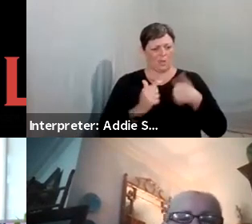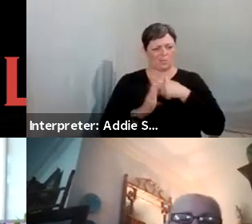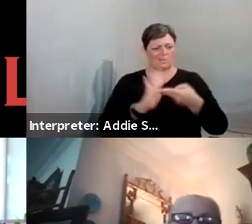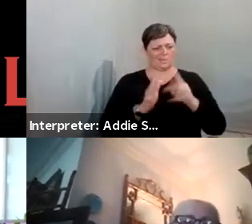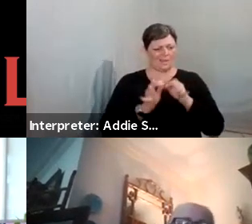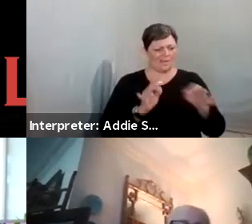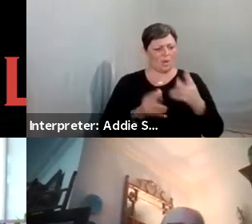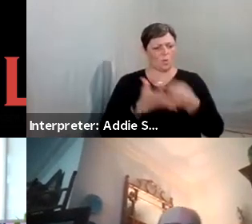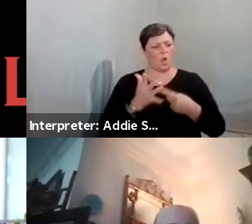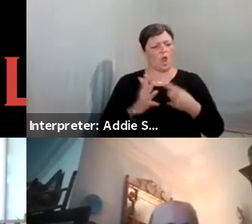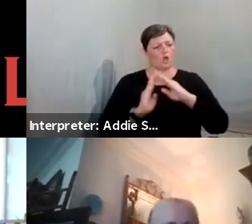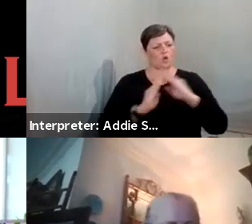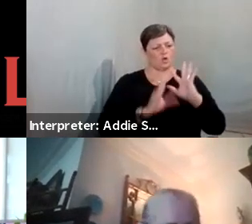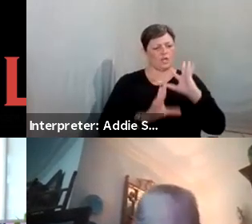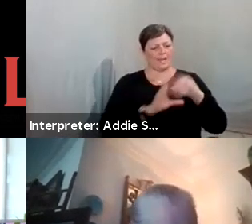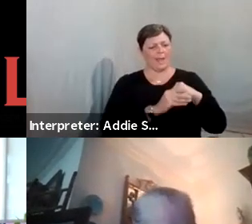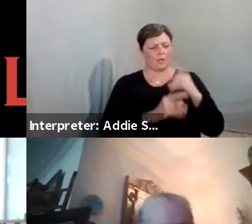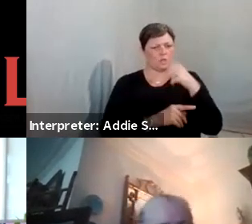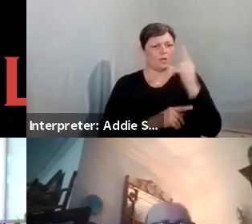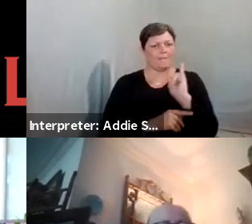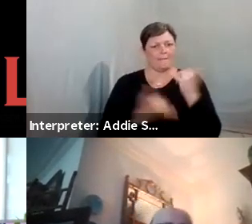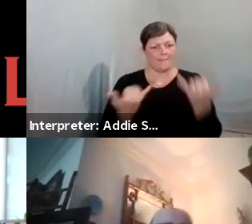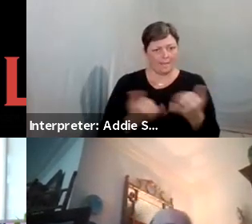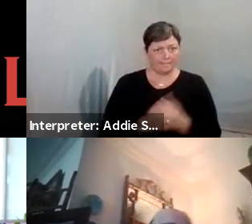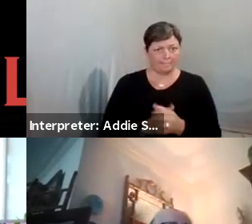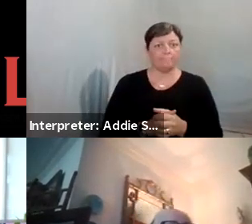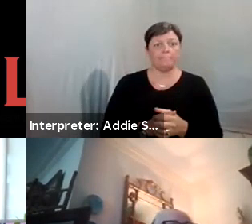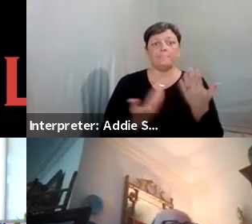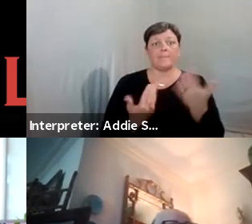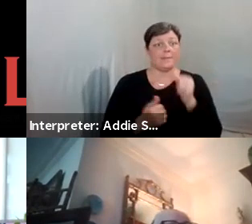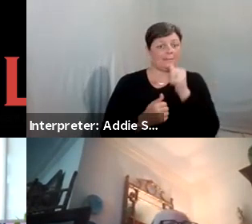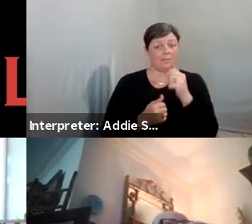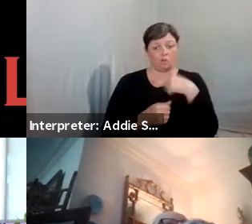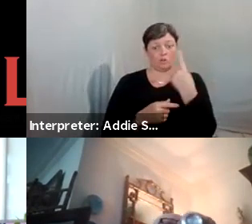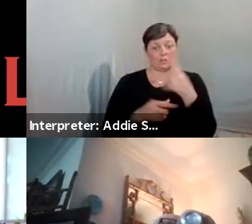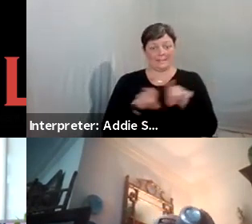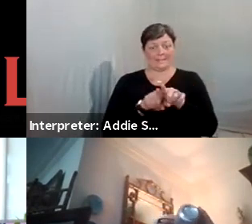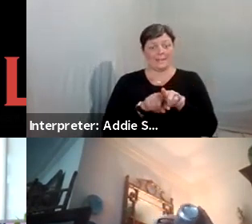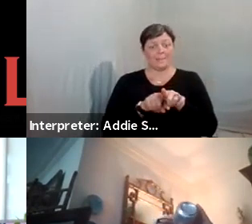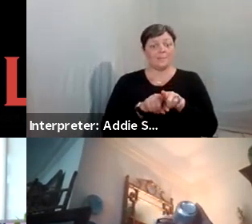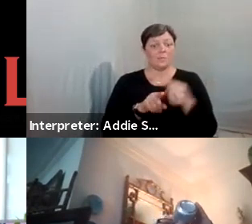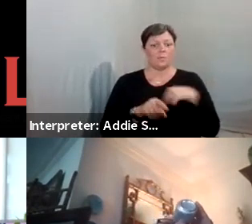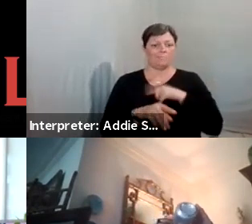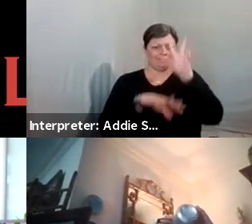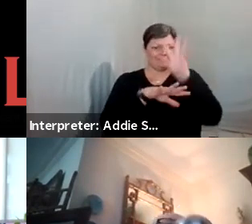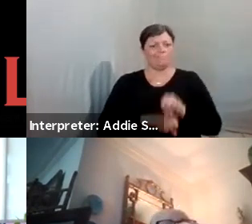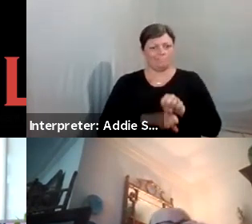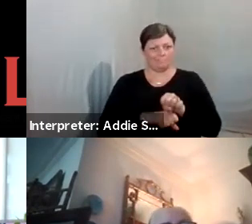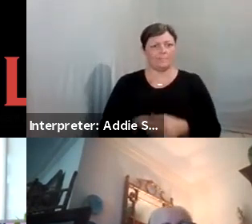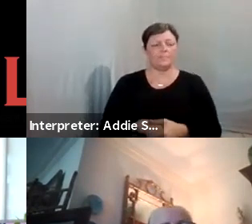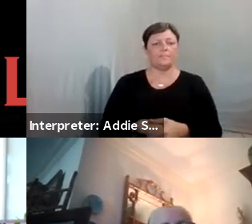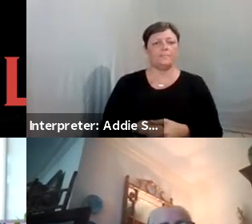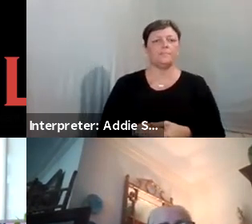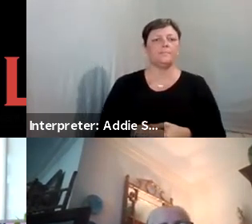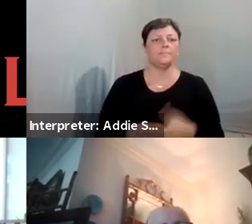community engagement looks like now? It may not look like that in-person group that we're so used to. It may